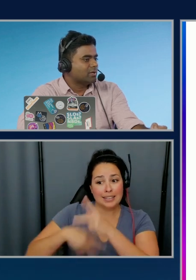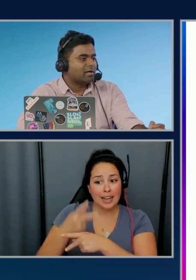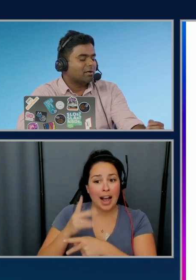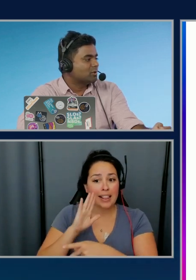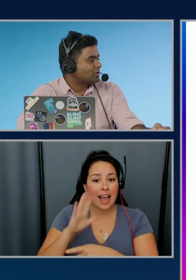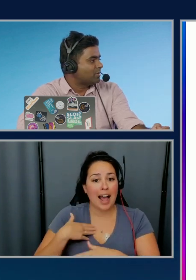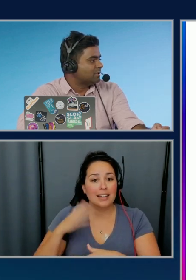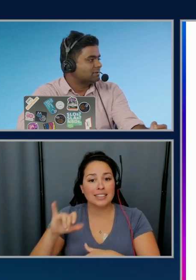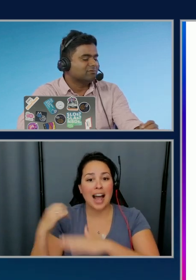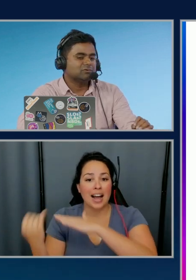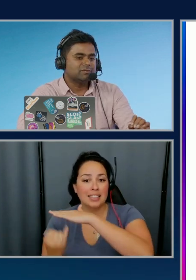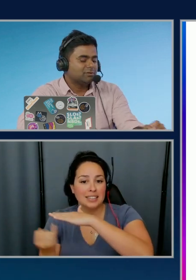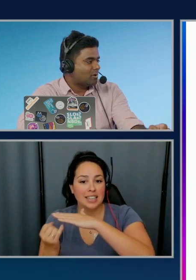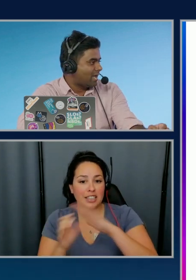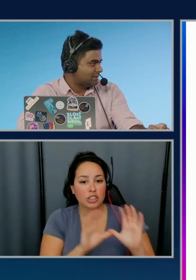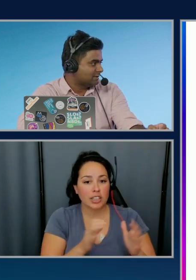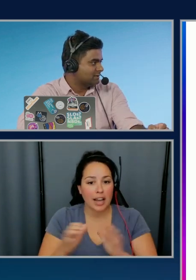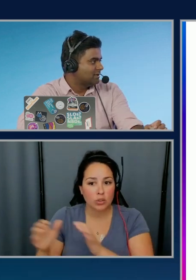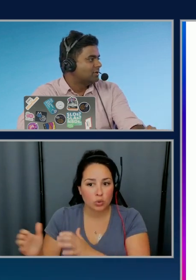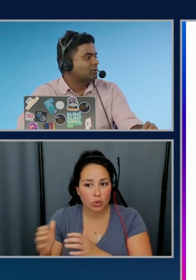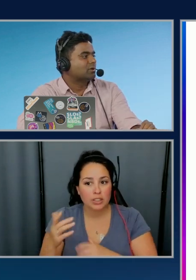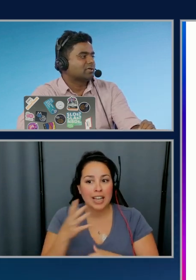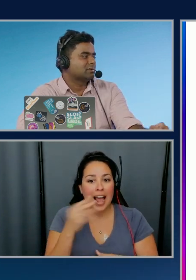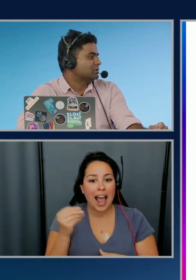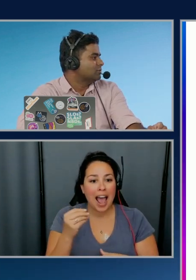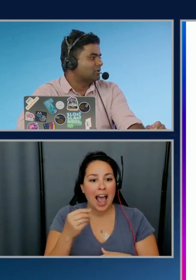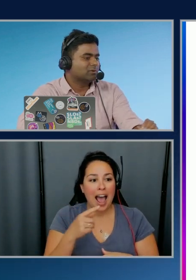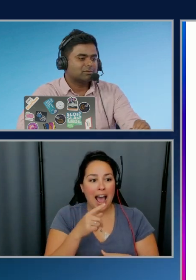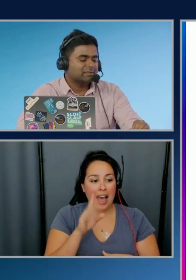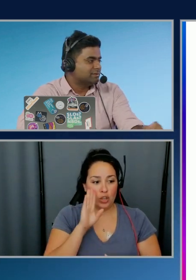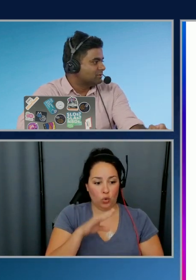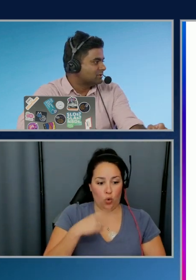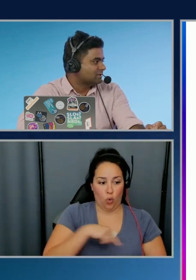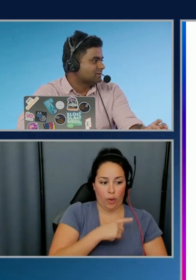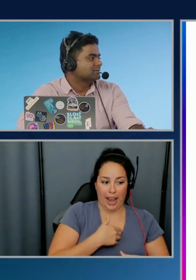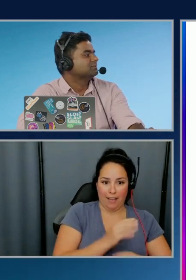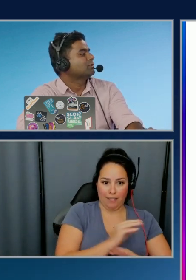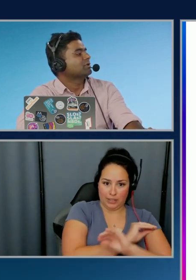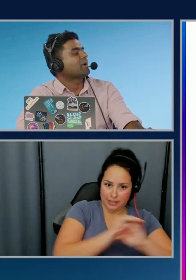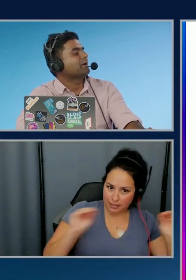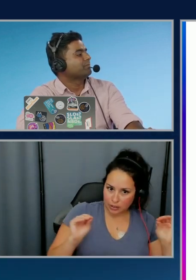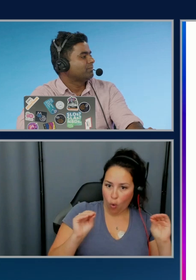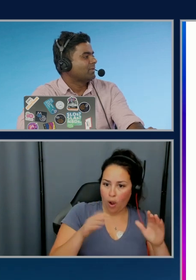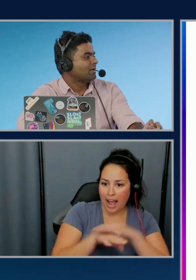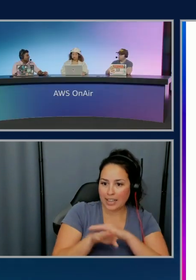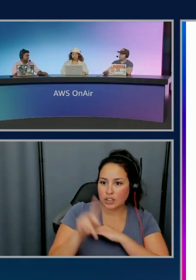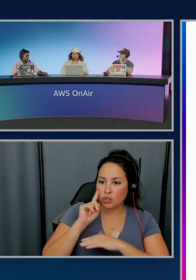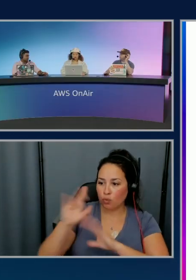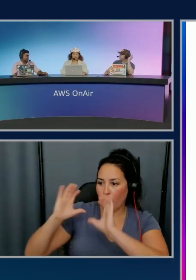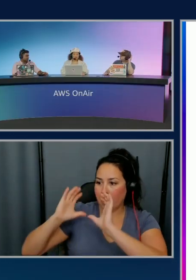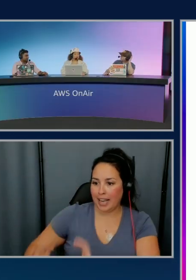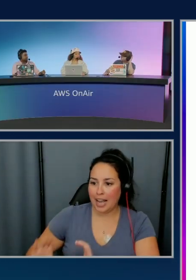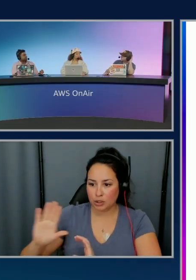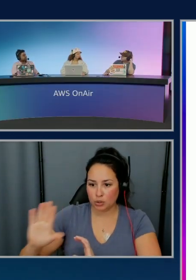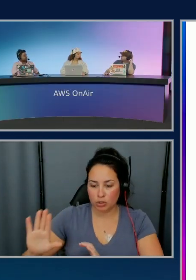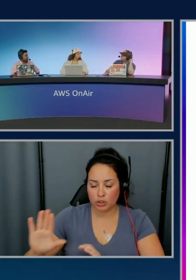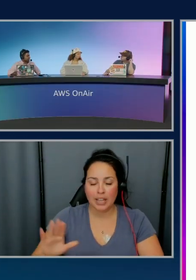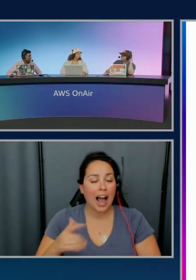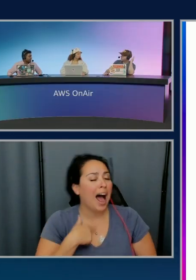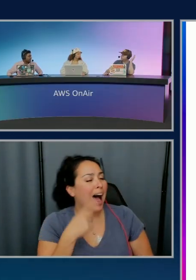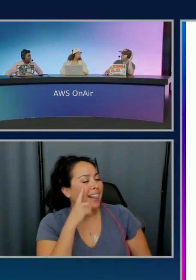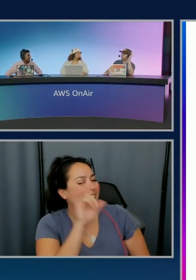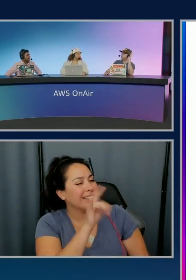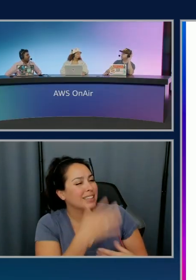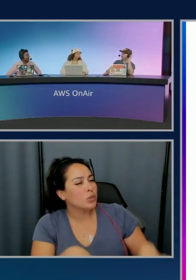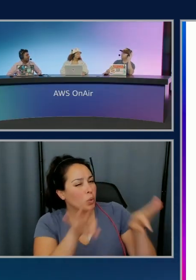characteristics where AWS operators have zero access to customers' workloads or EC2 instances. I think that's really important to call out because that's one